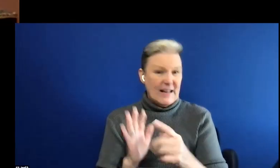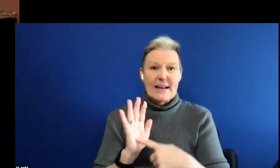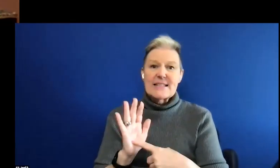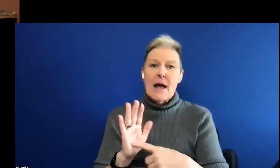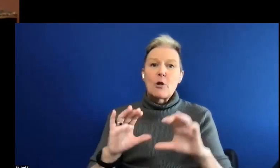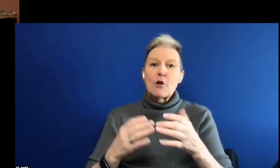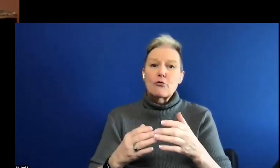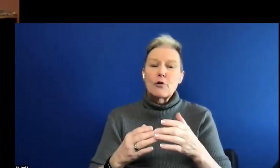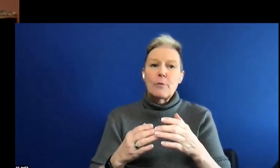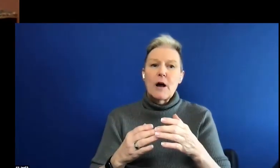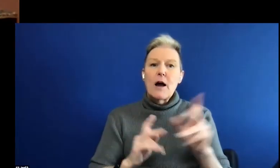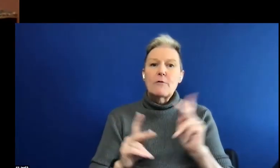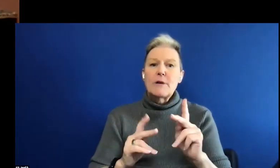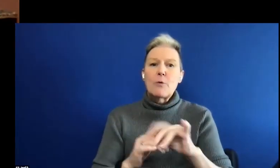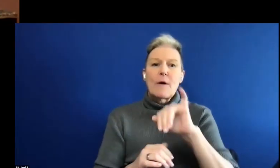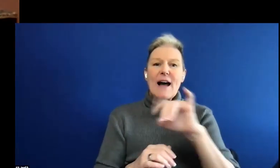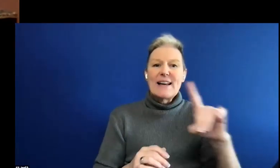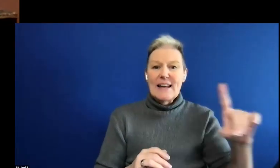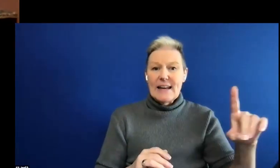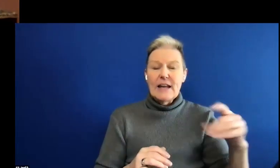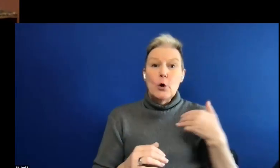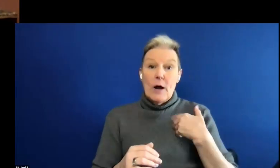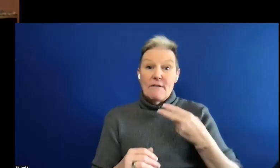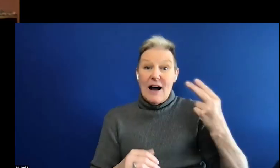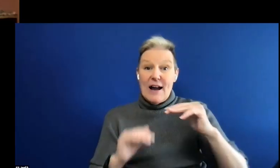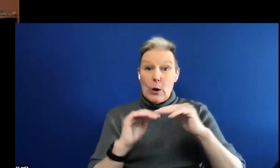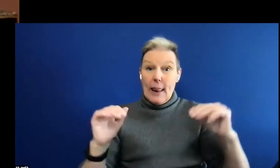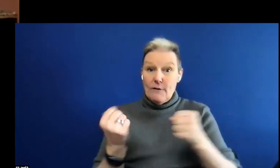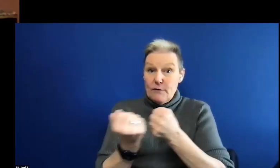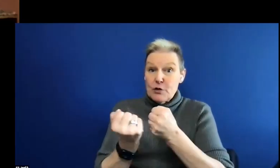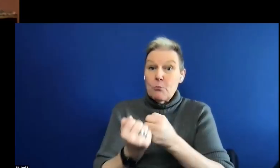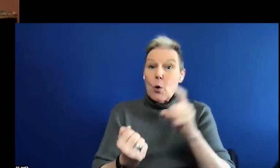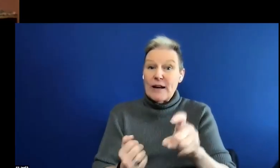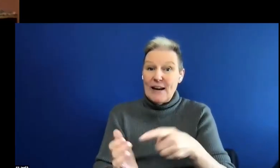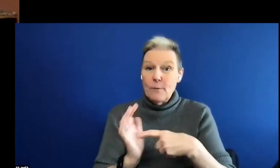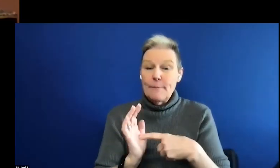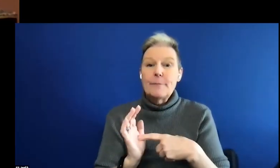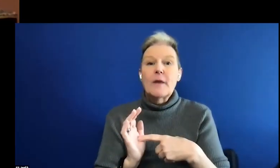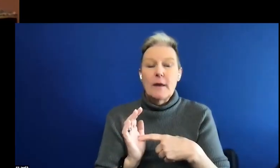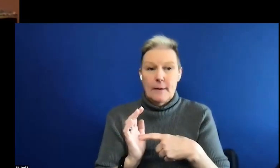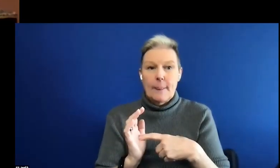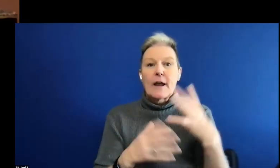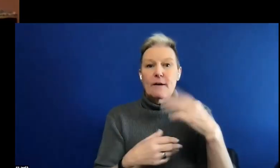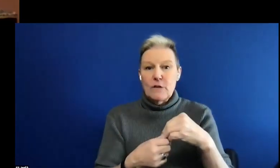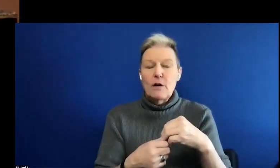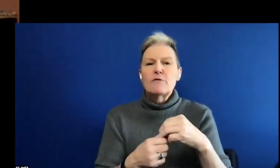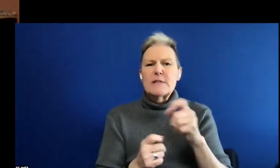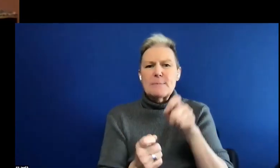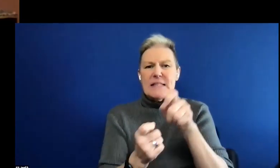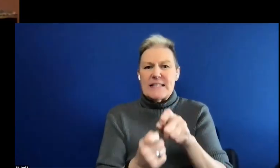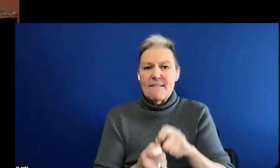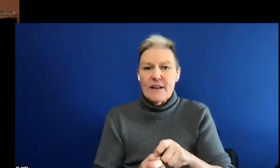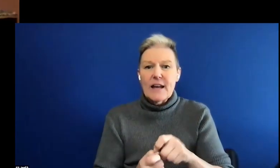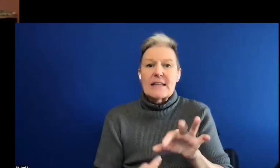group of folks with IDD that have higher levels of support needs that can entail some really specific